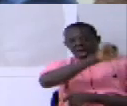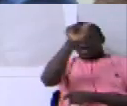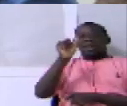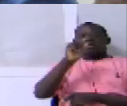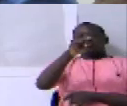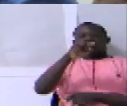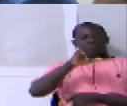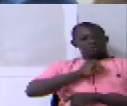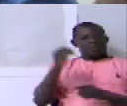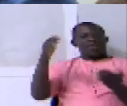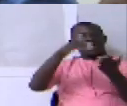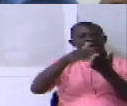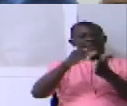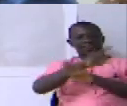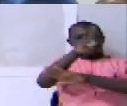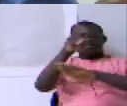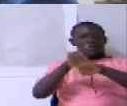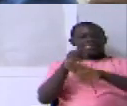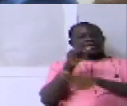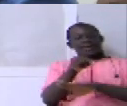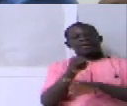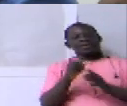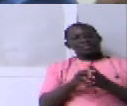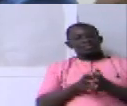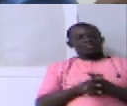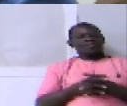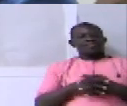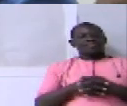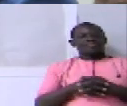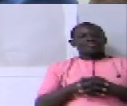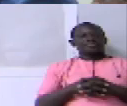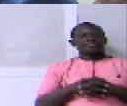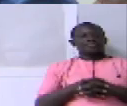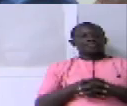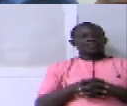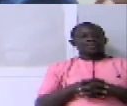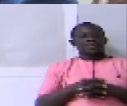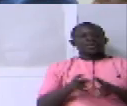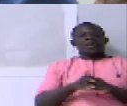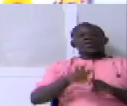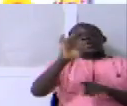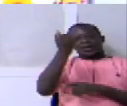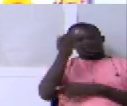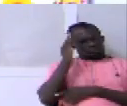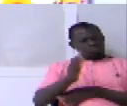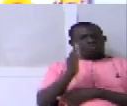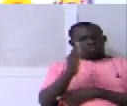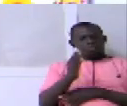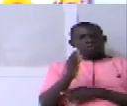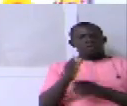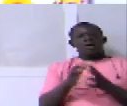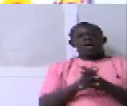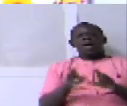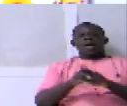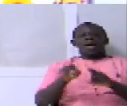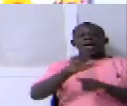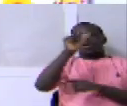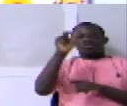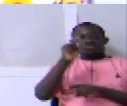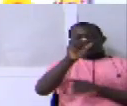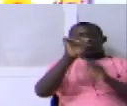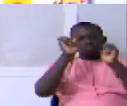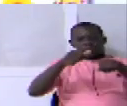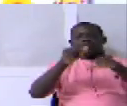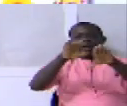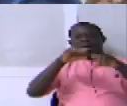ni nyimoli kole asoto. Bari brati tata ite futata nanje. Fonte. Yes, that's true. And would you accept